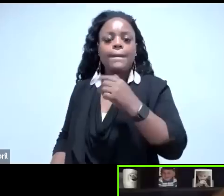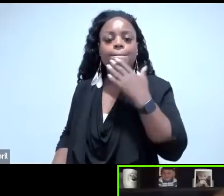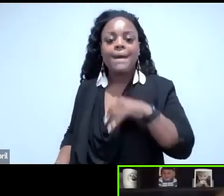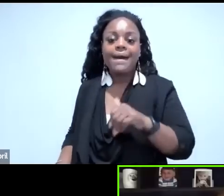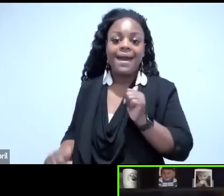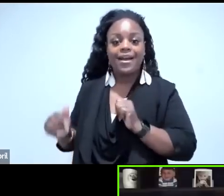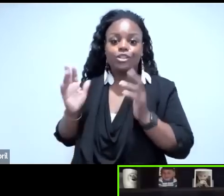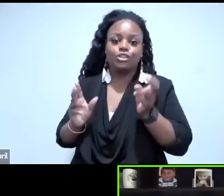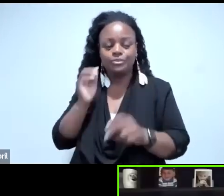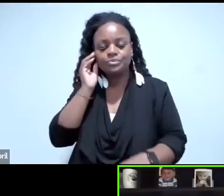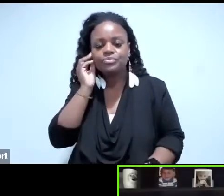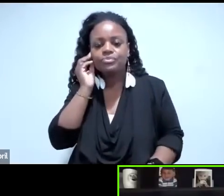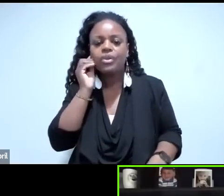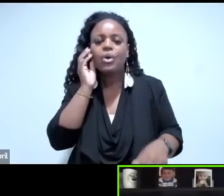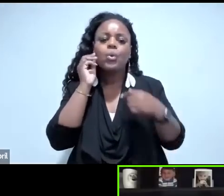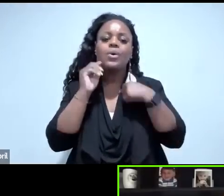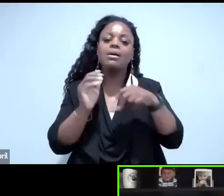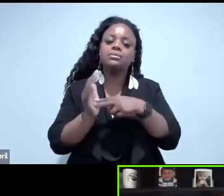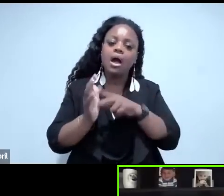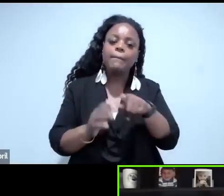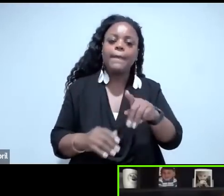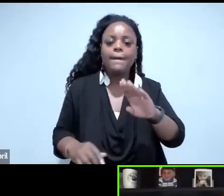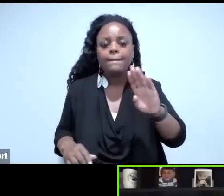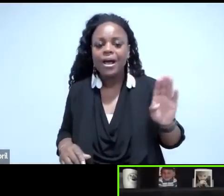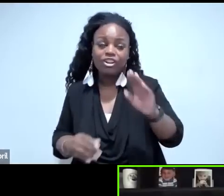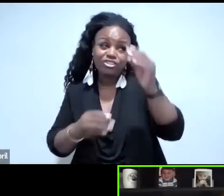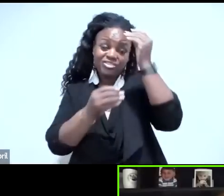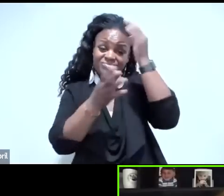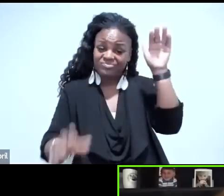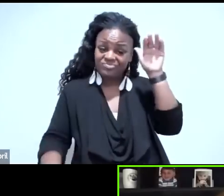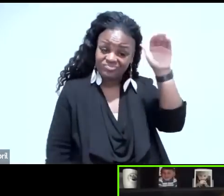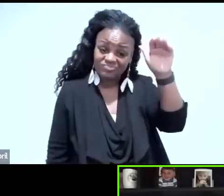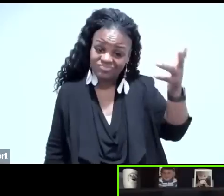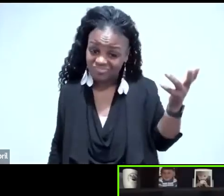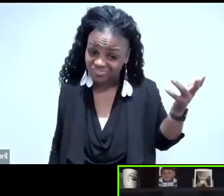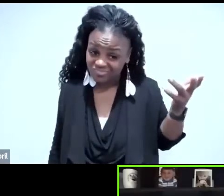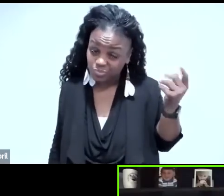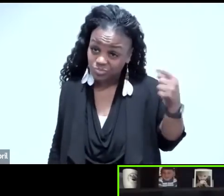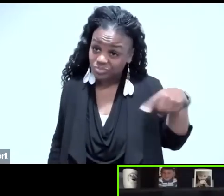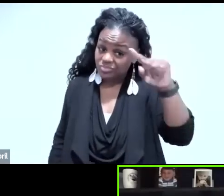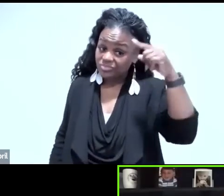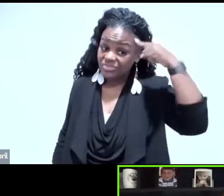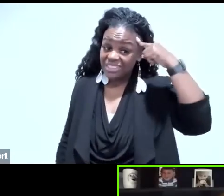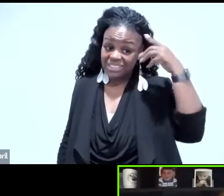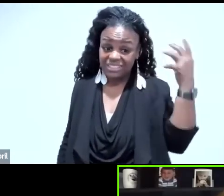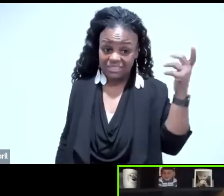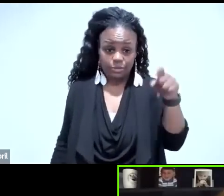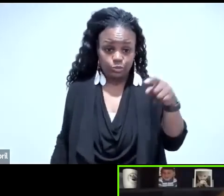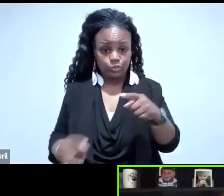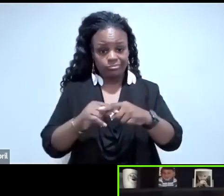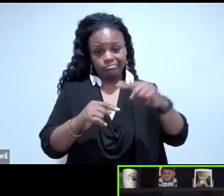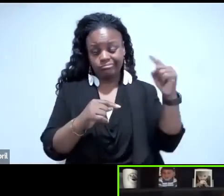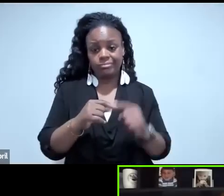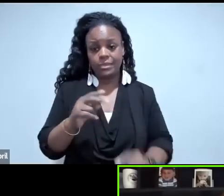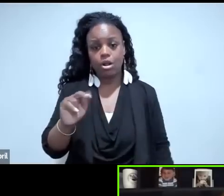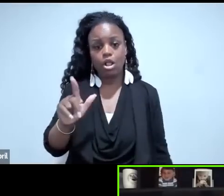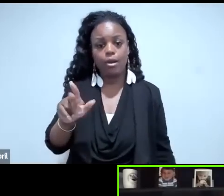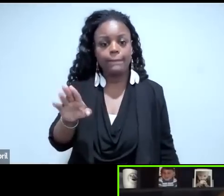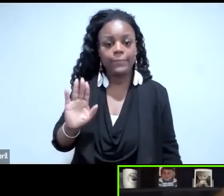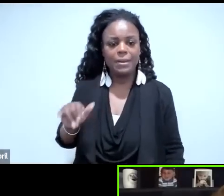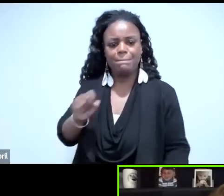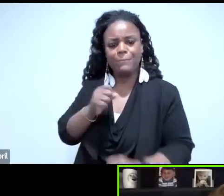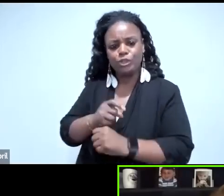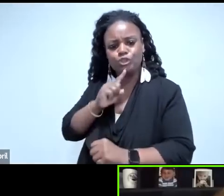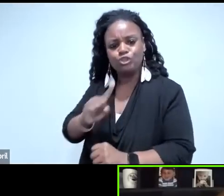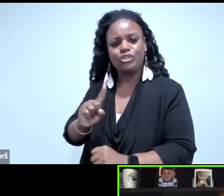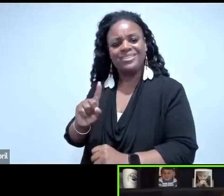going to minimize the NLRB by making sure that it can't get funding, by making sure that the people who are directing it